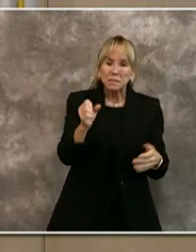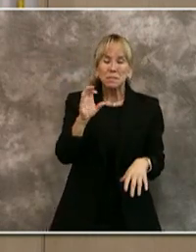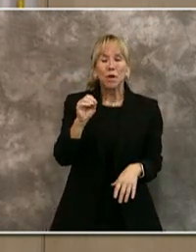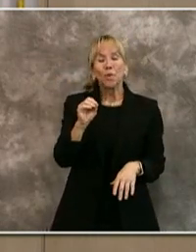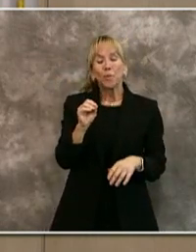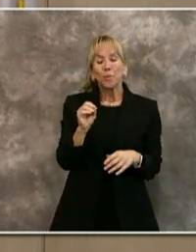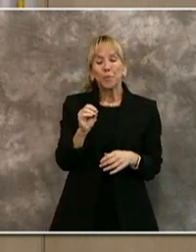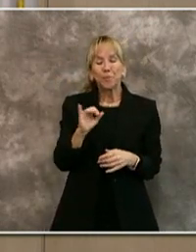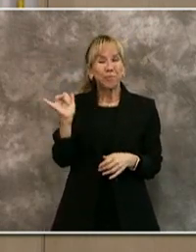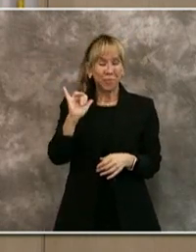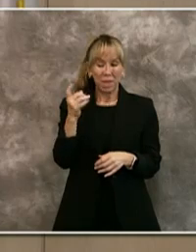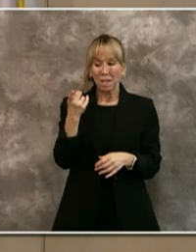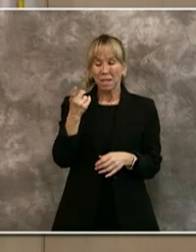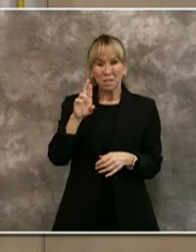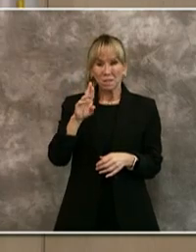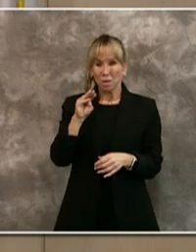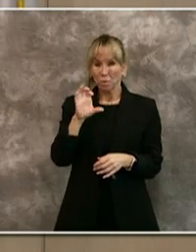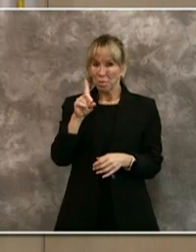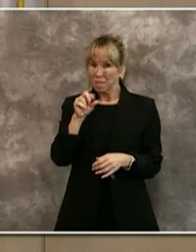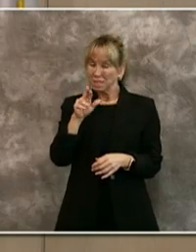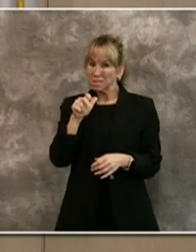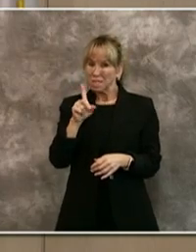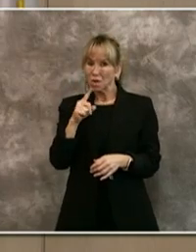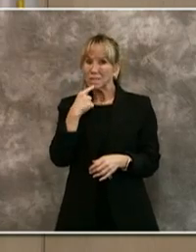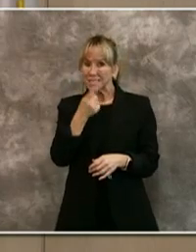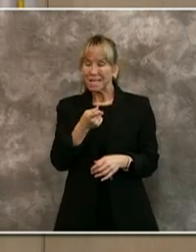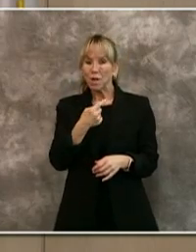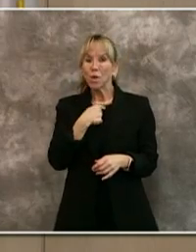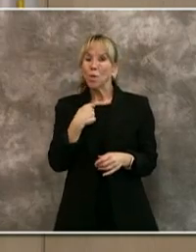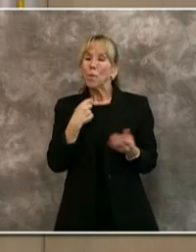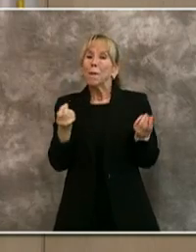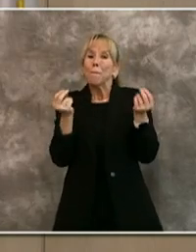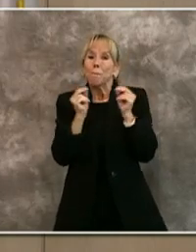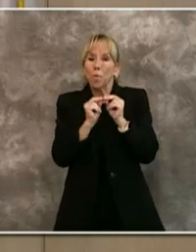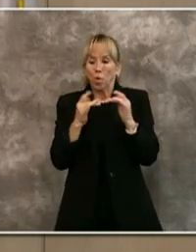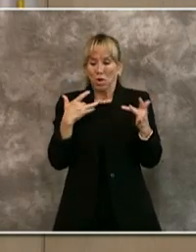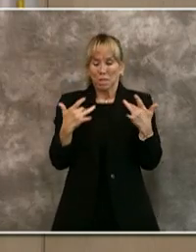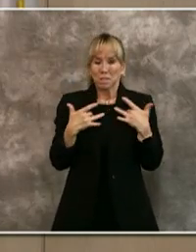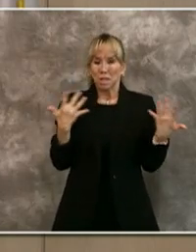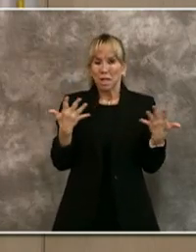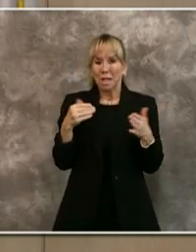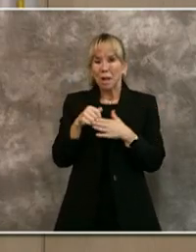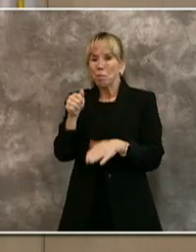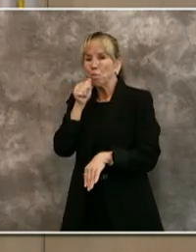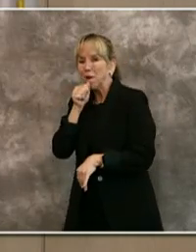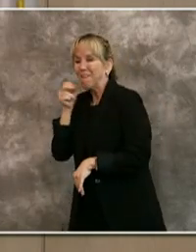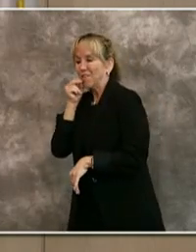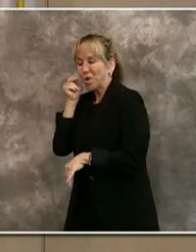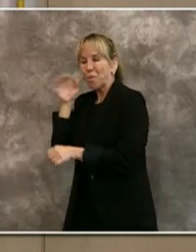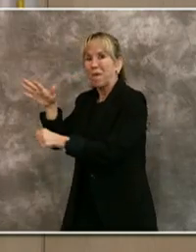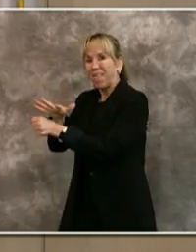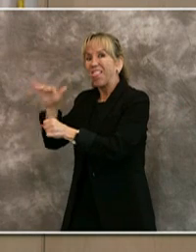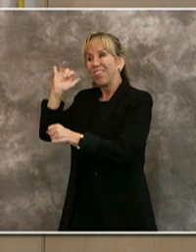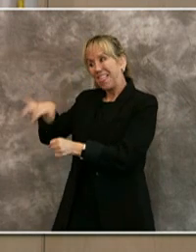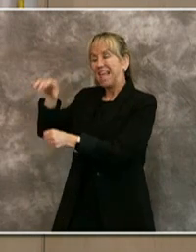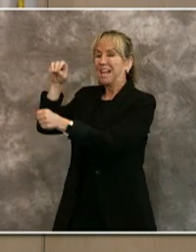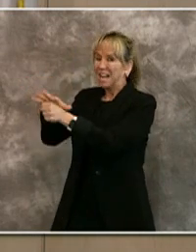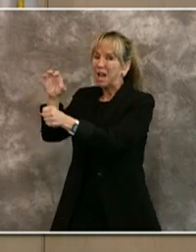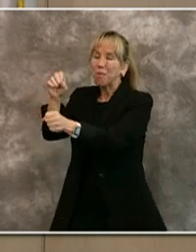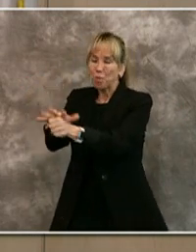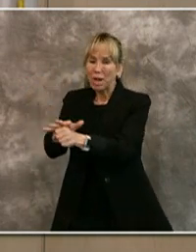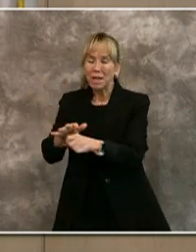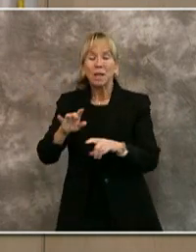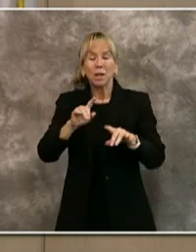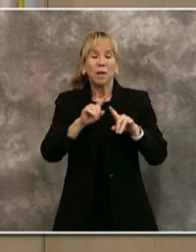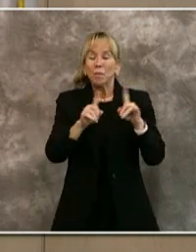stated, we have had concern over several private residents. So again, we will work with those entities